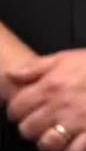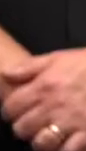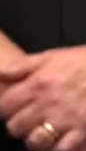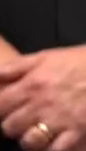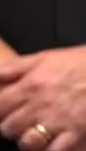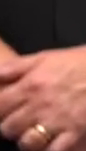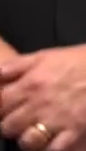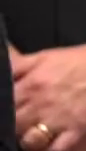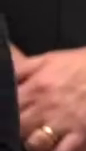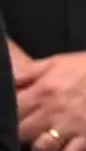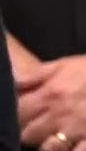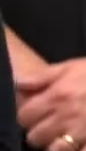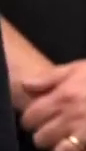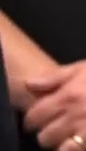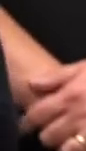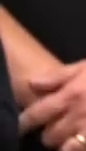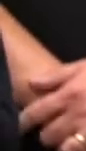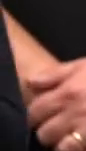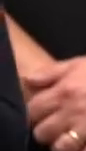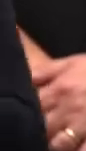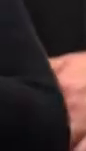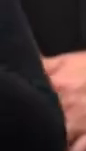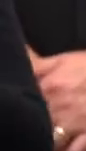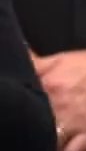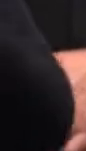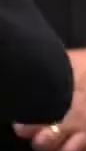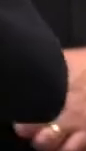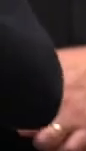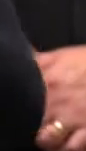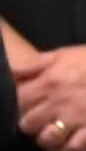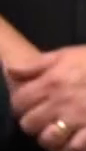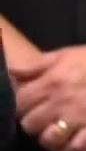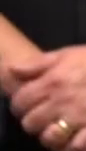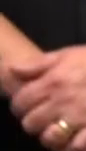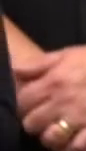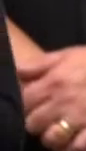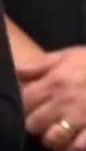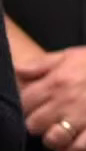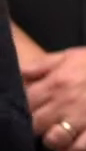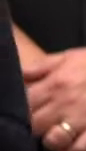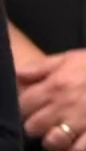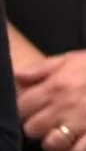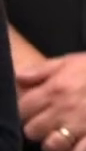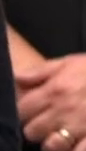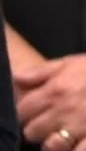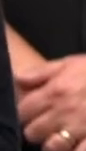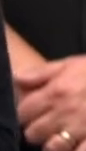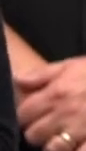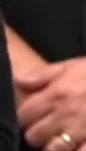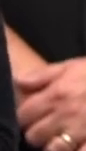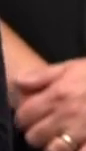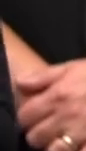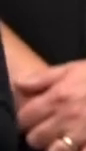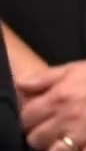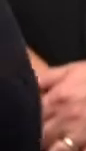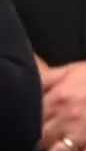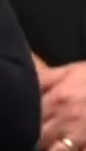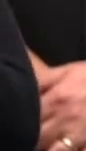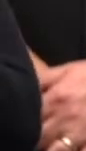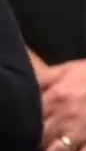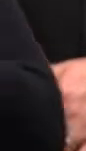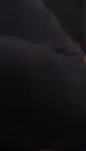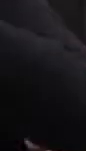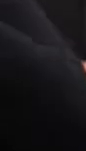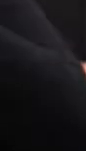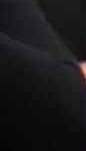that employers take that into account. If these projections come to pass, we're not going to be at a place where it'll be safe to drive, and